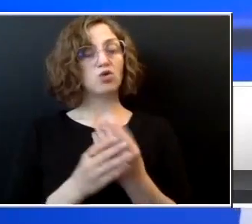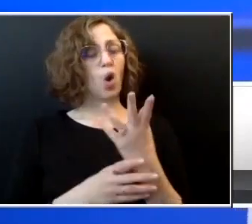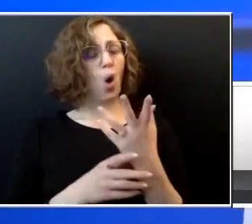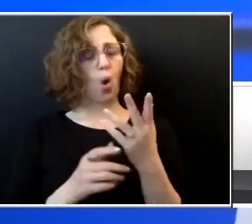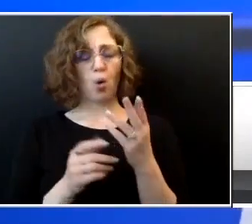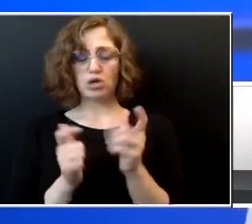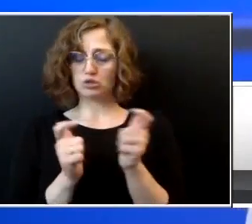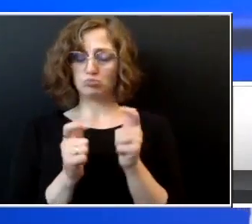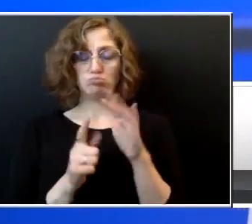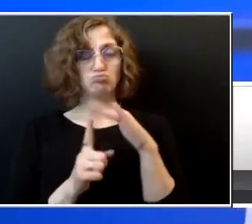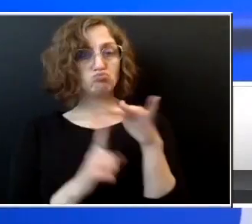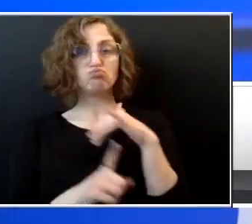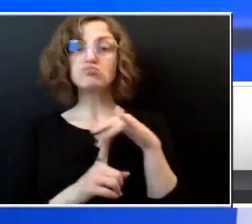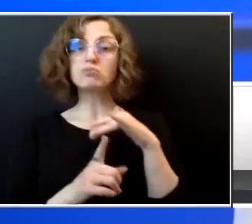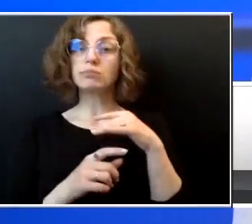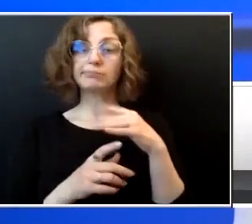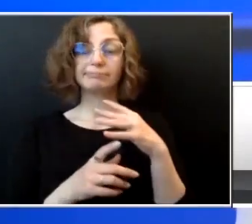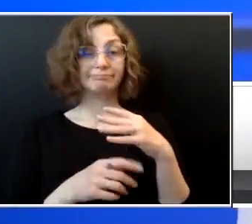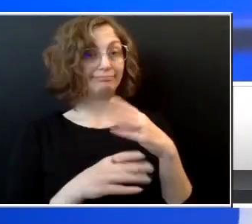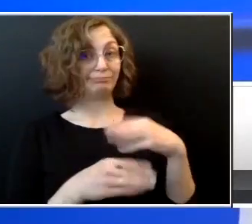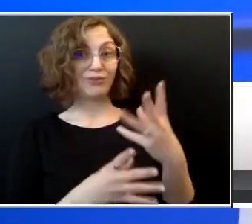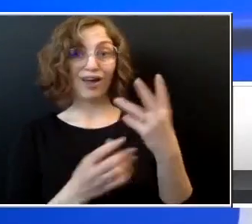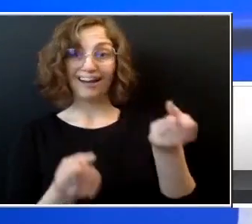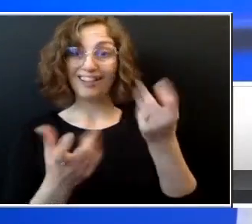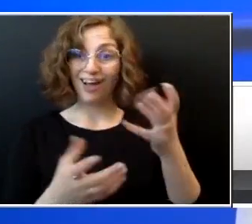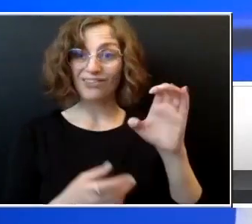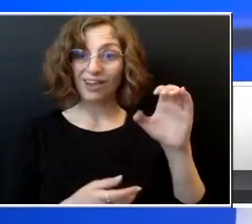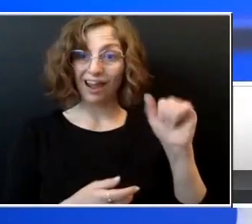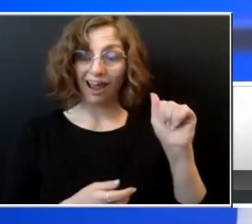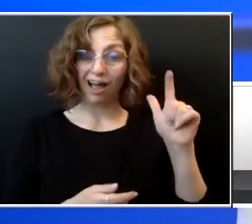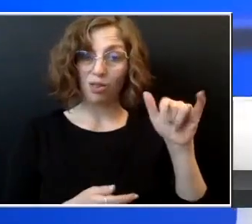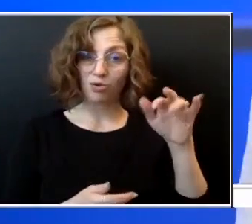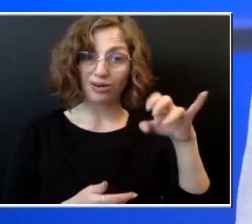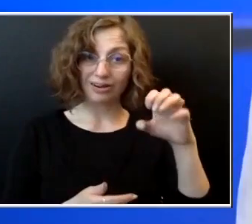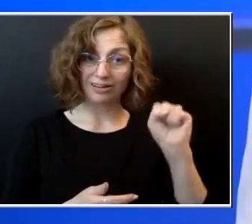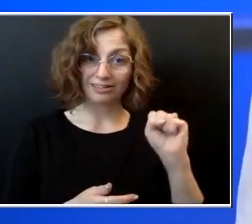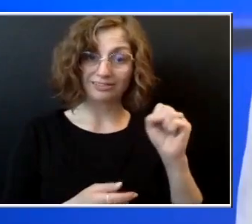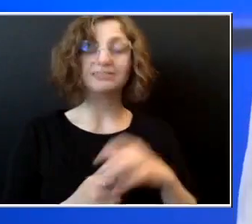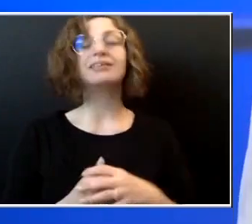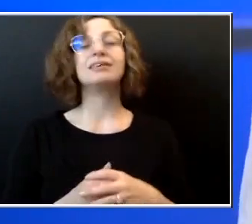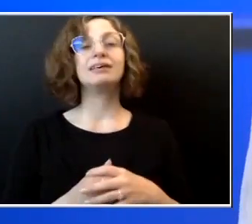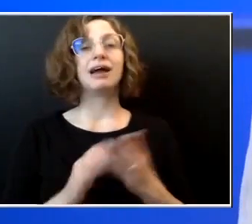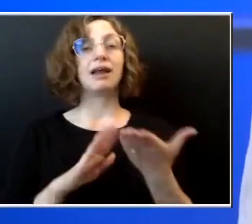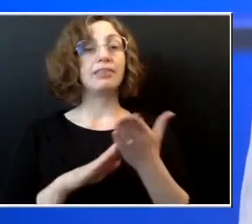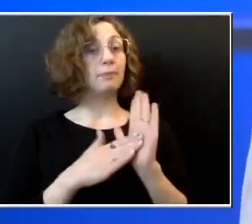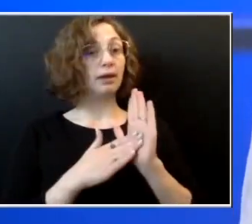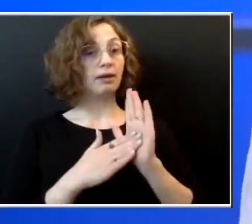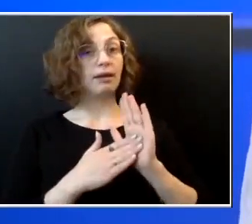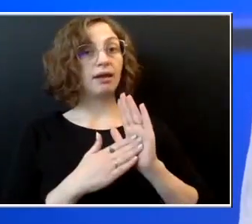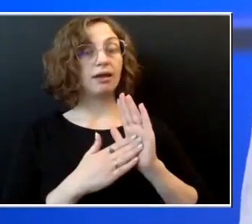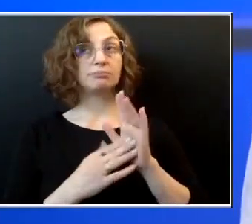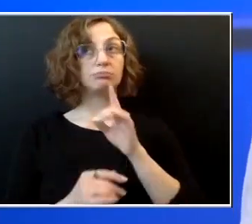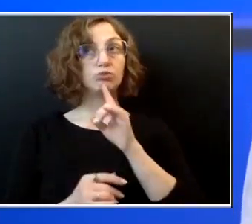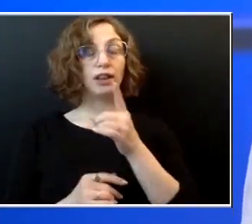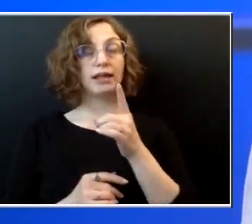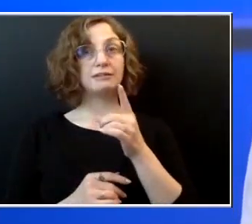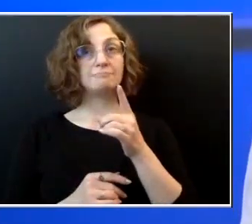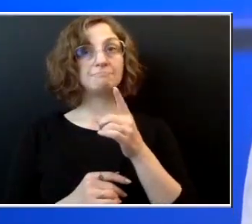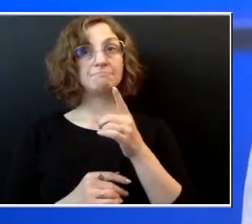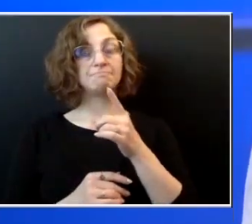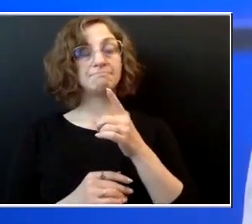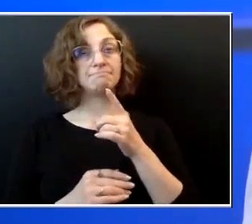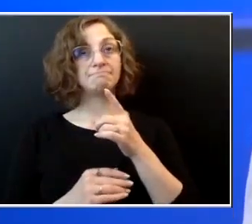one, nice little skin, and they became the major, almost exclusive source